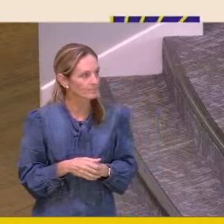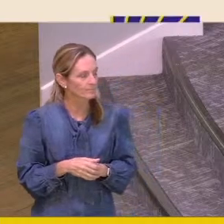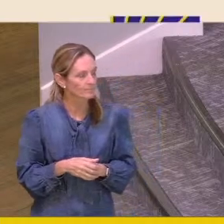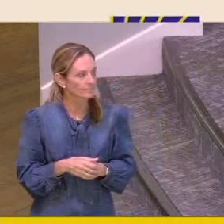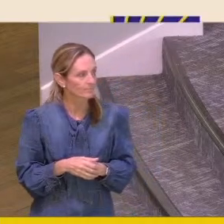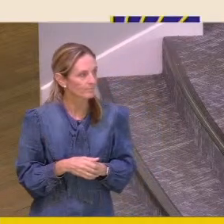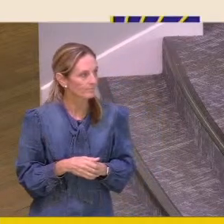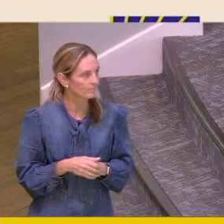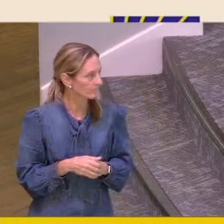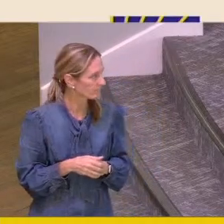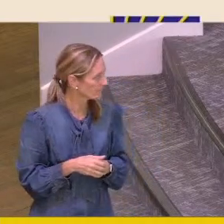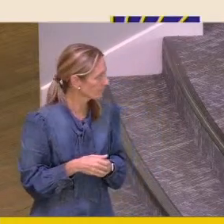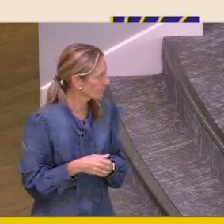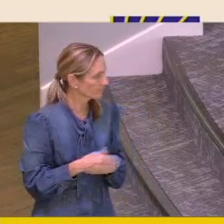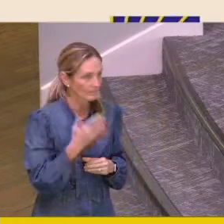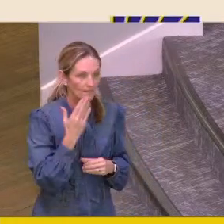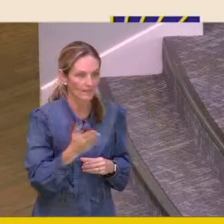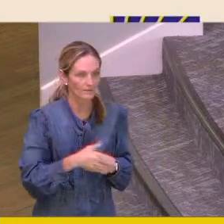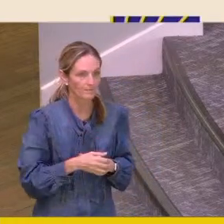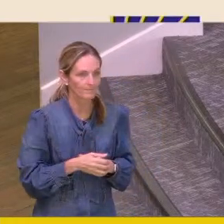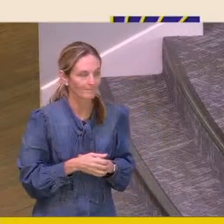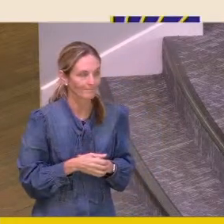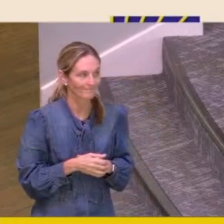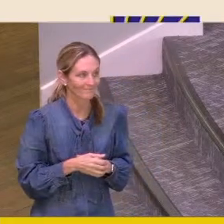I like that. Thank you. You're welcome.